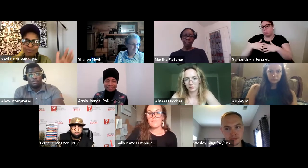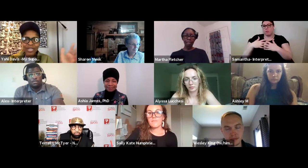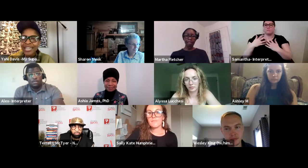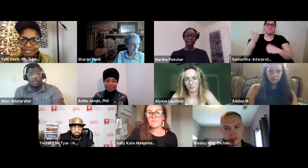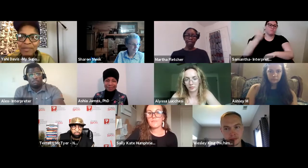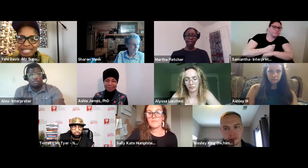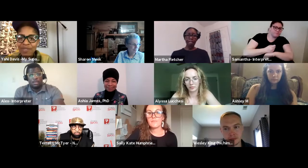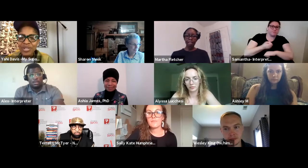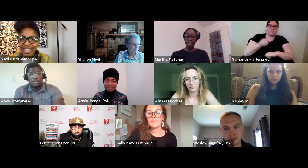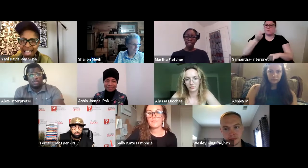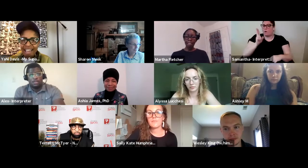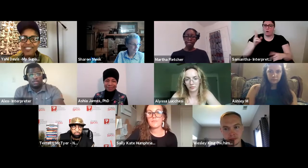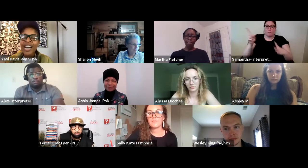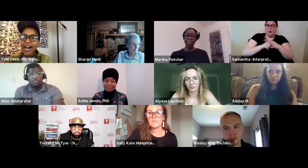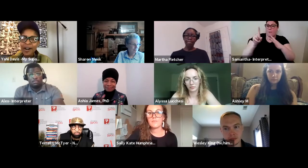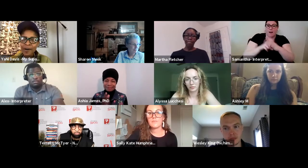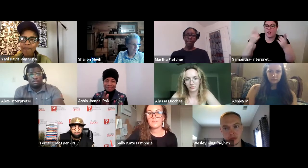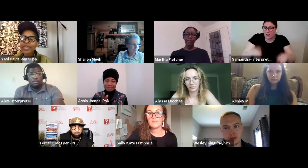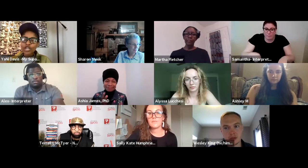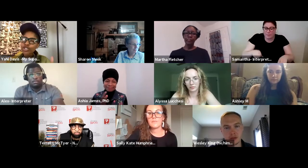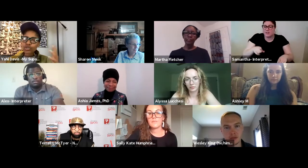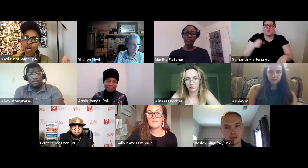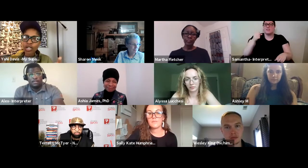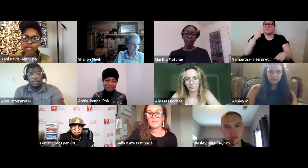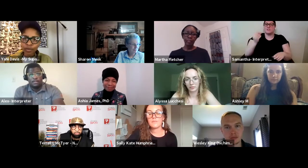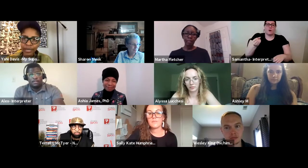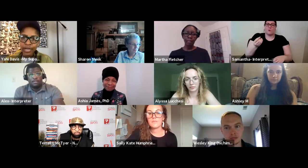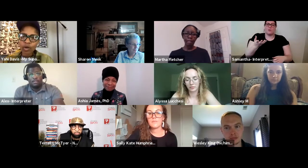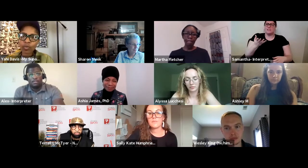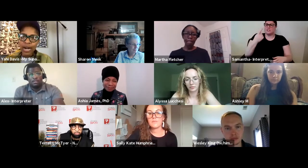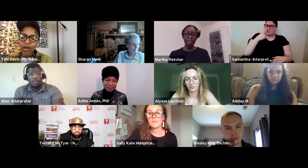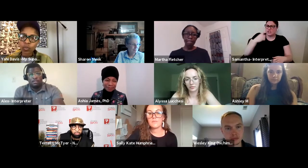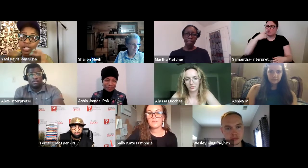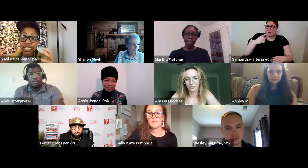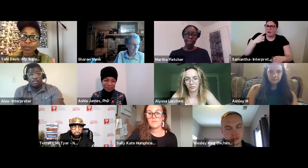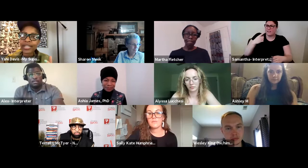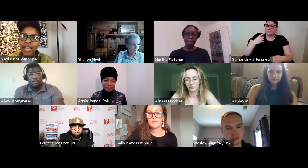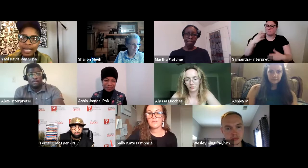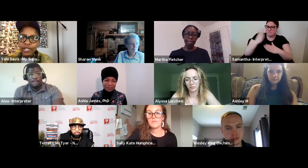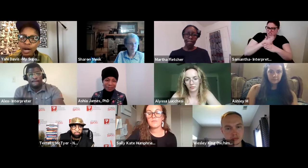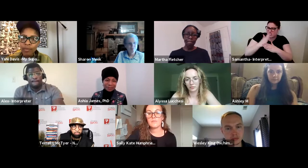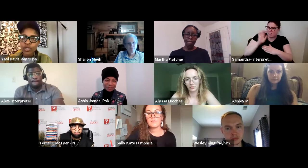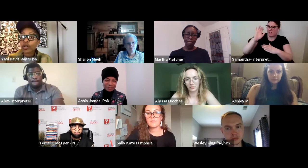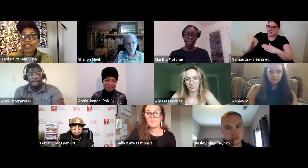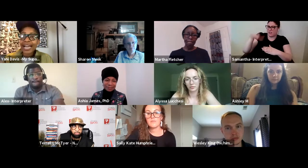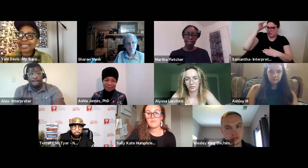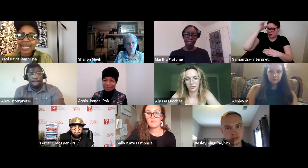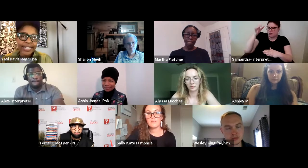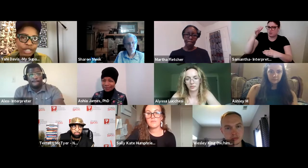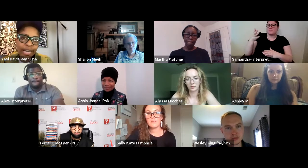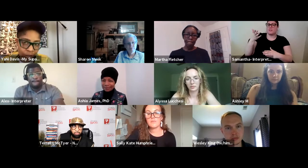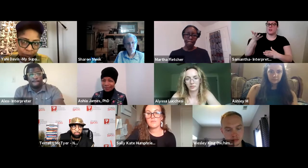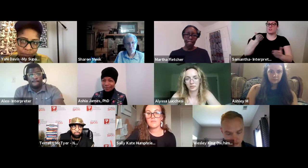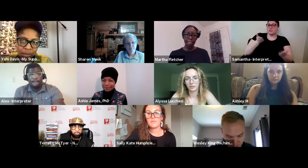or the plans maybe that we have. Could you talk a little bit around what it's been like serving as